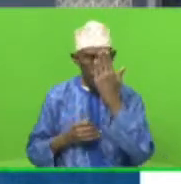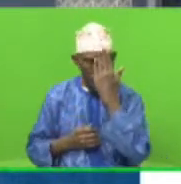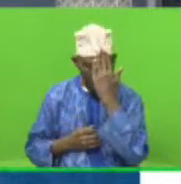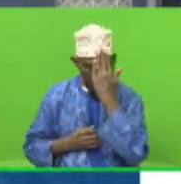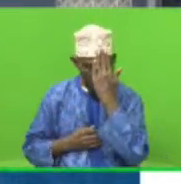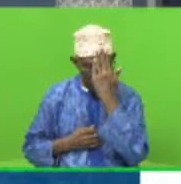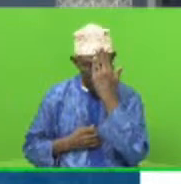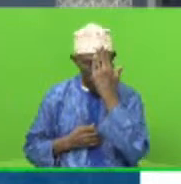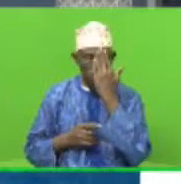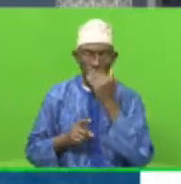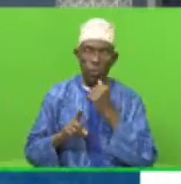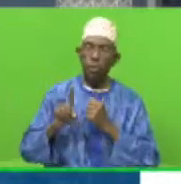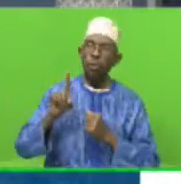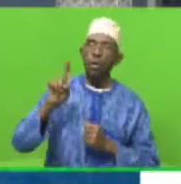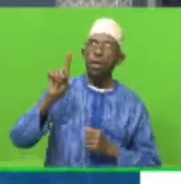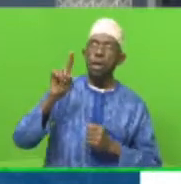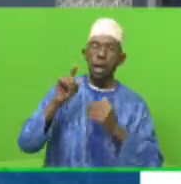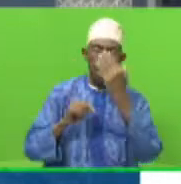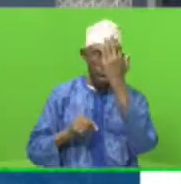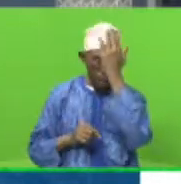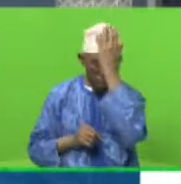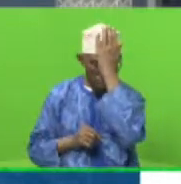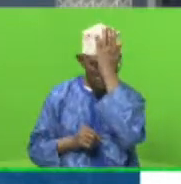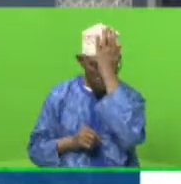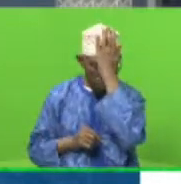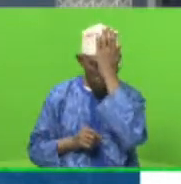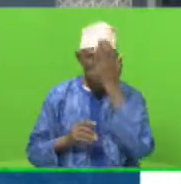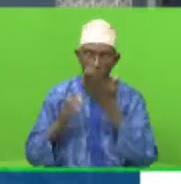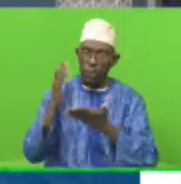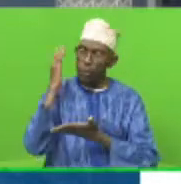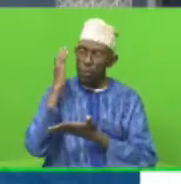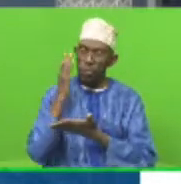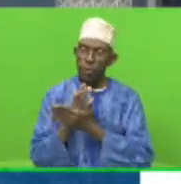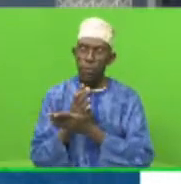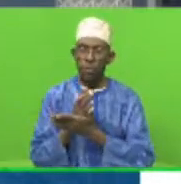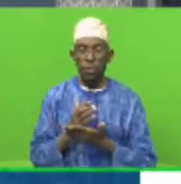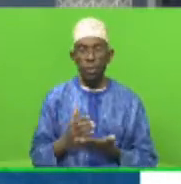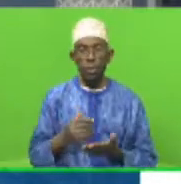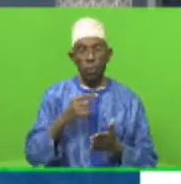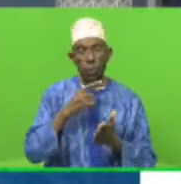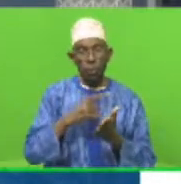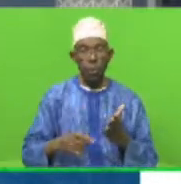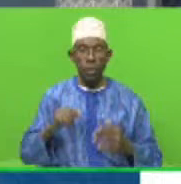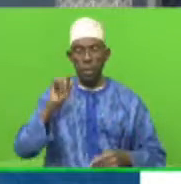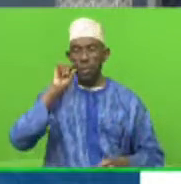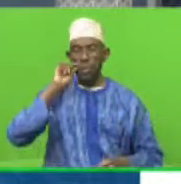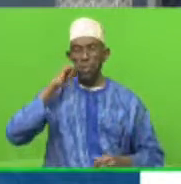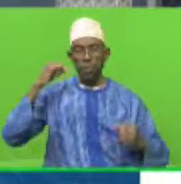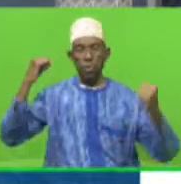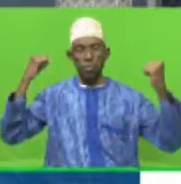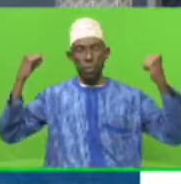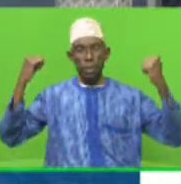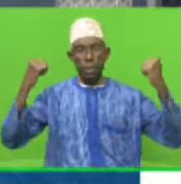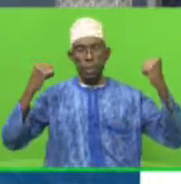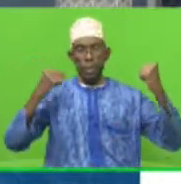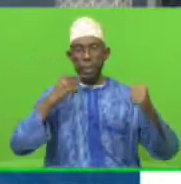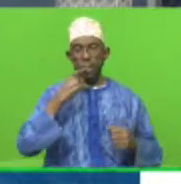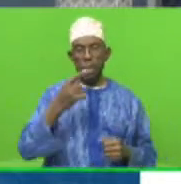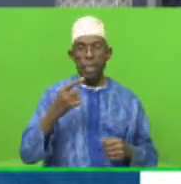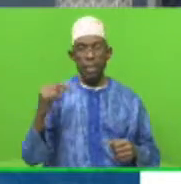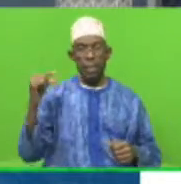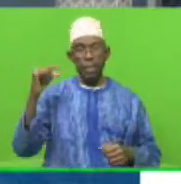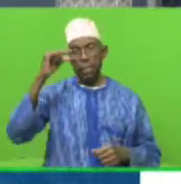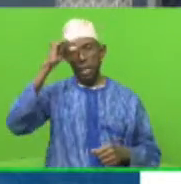Allah subhanahu wa ta'ala. You humble yourself to the truth. And this is what Umar ibn Khattab radiallahu anhu used to tell his